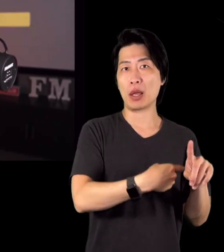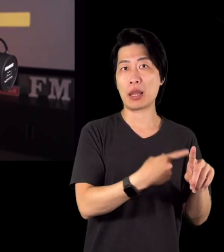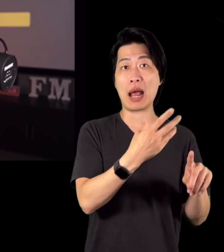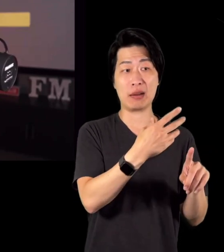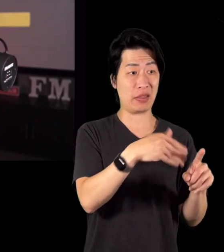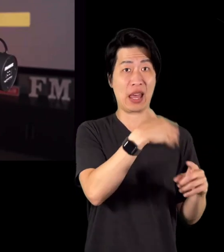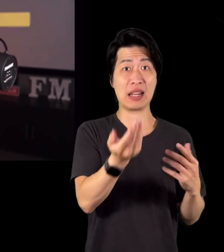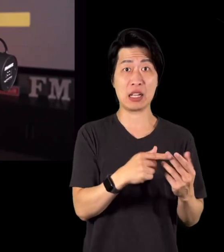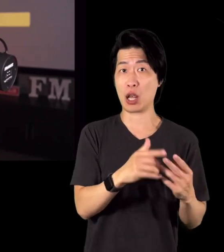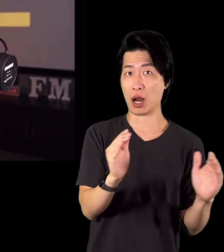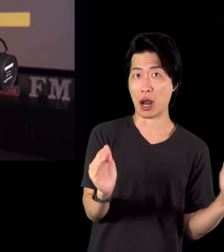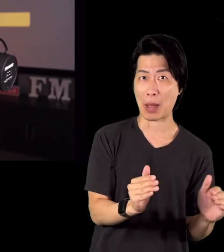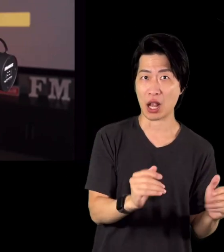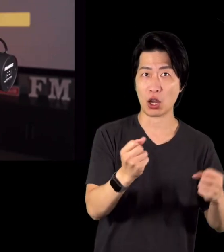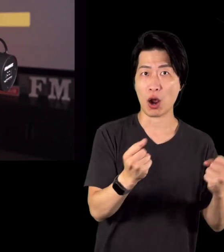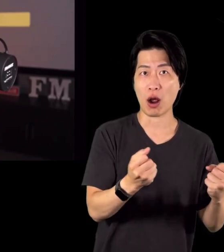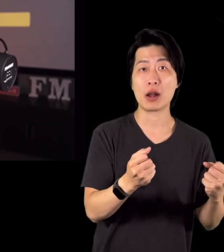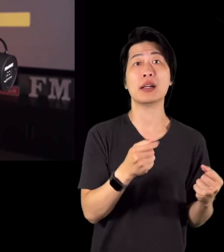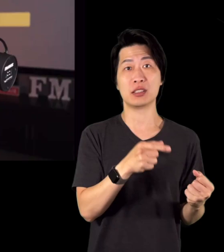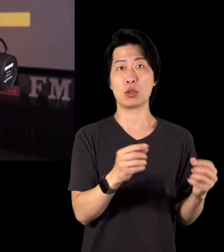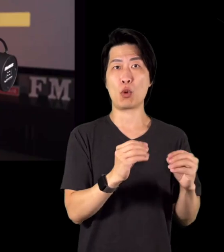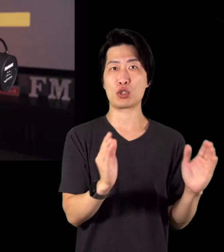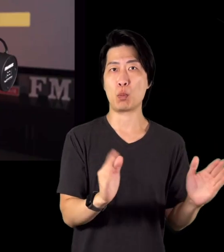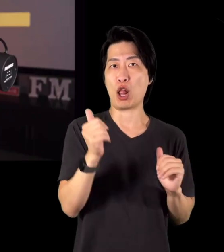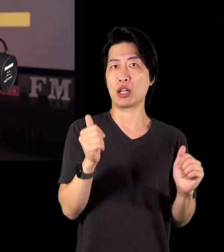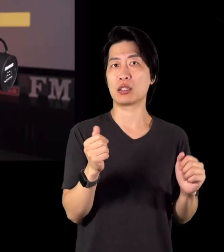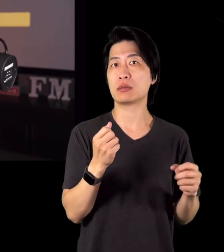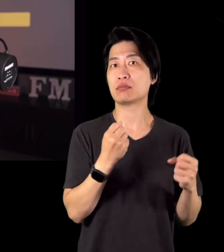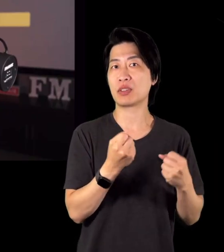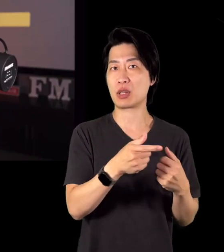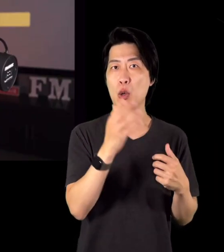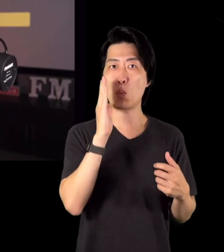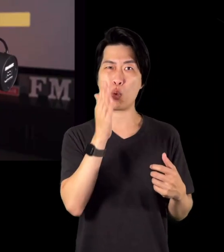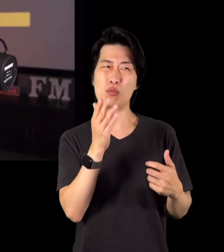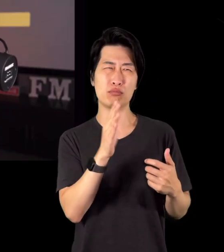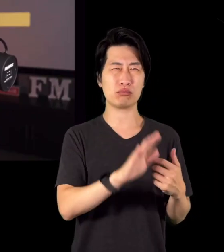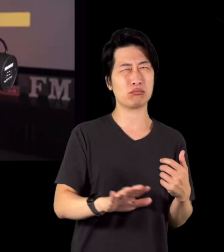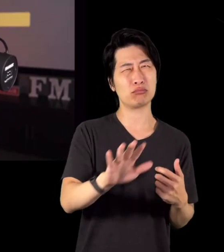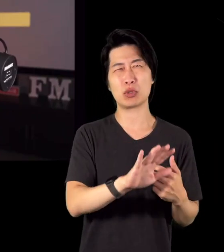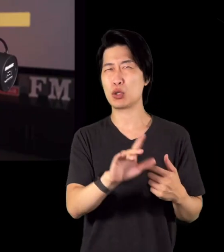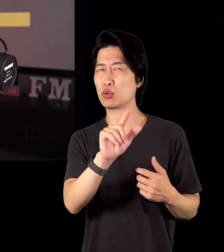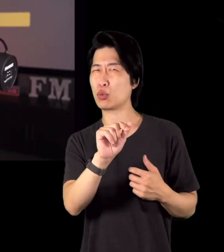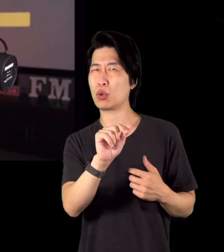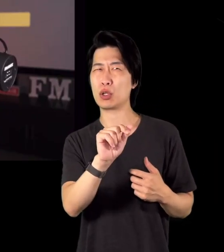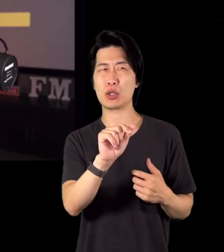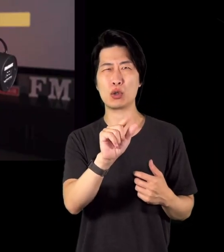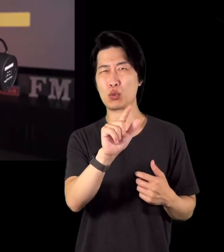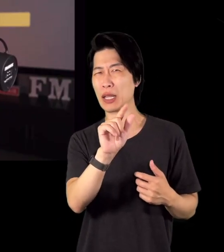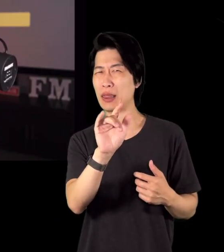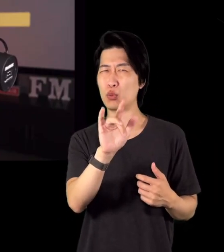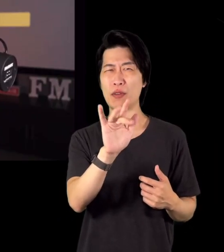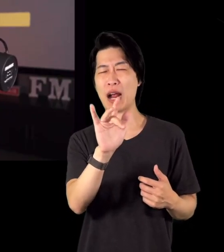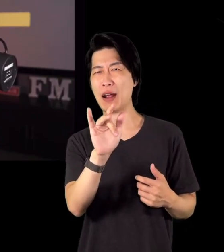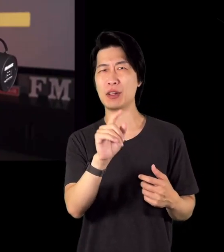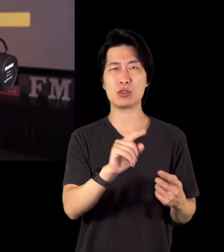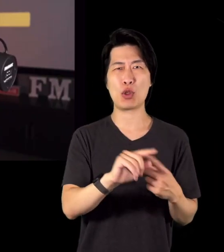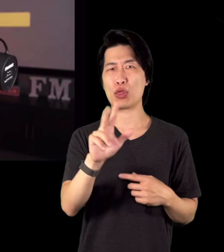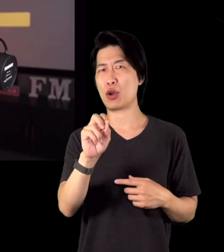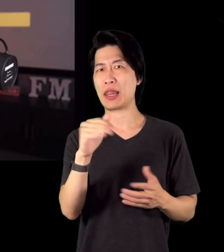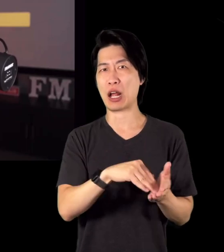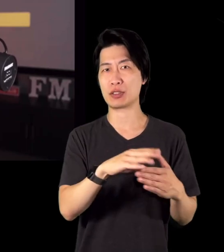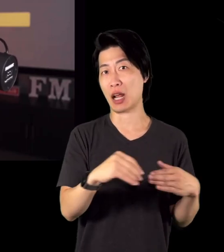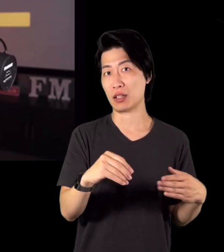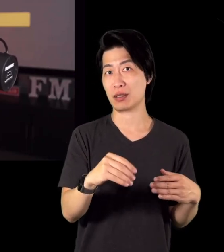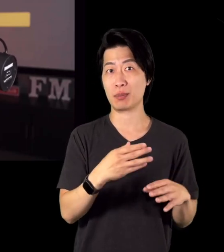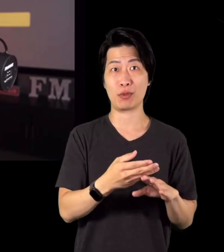which is a smaller vehicle, a compact form factor, where they're targeting to come in somewhere around $25,000 to $30,000 before